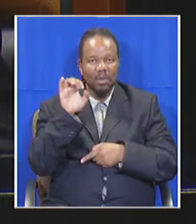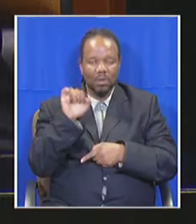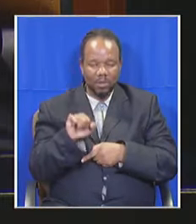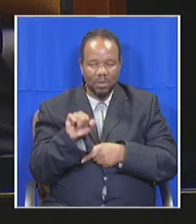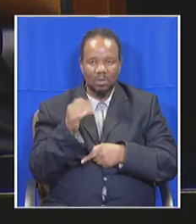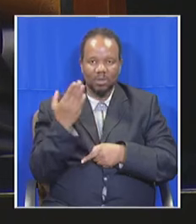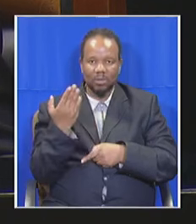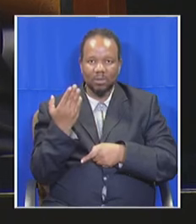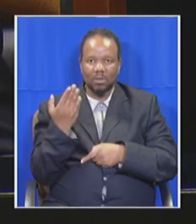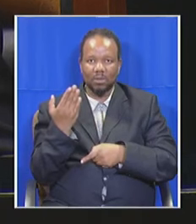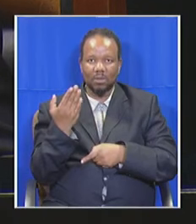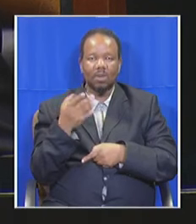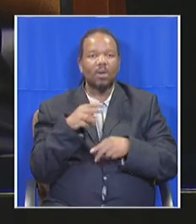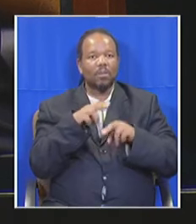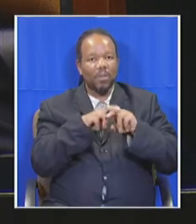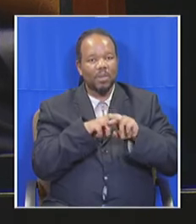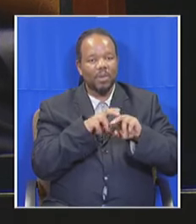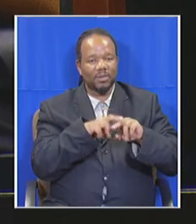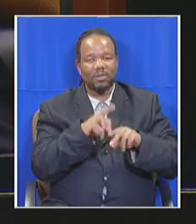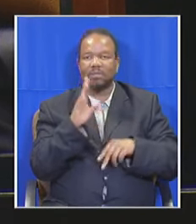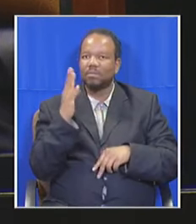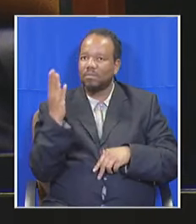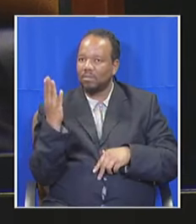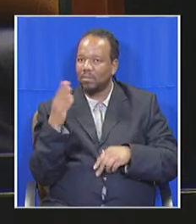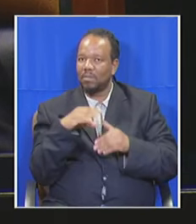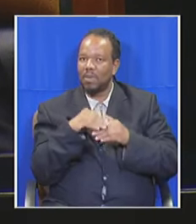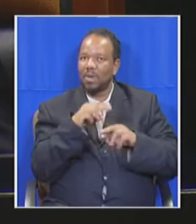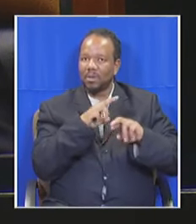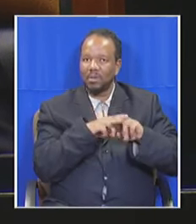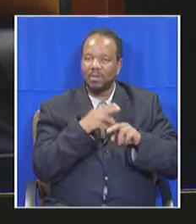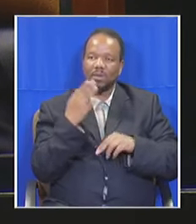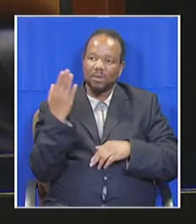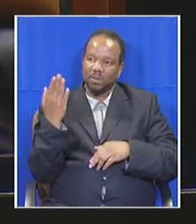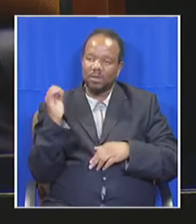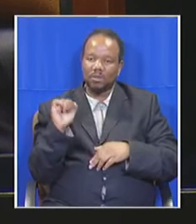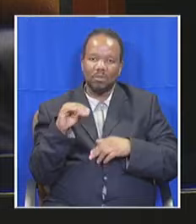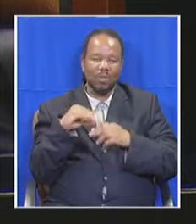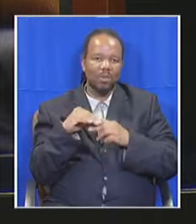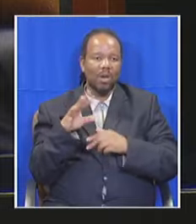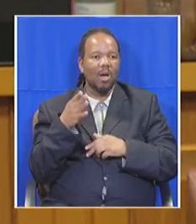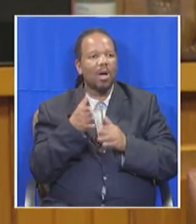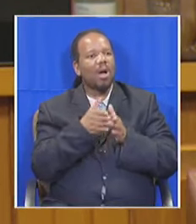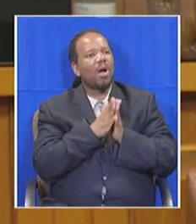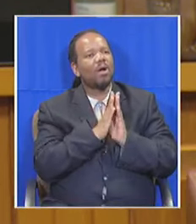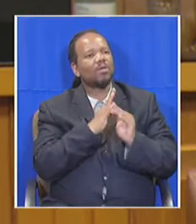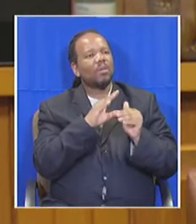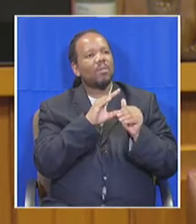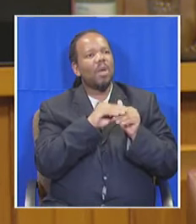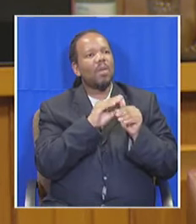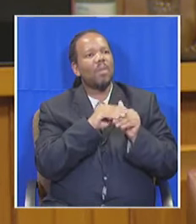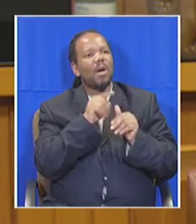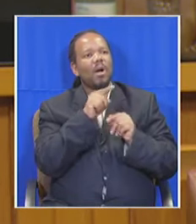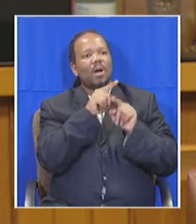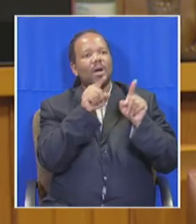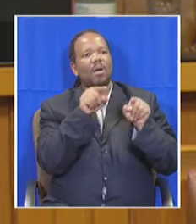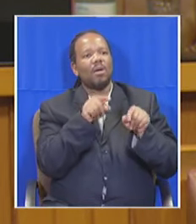Yes, Honourable Member, please take your seat. Honourable Member, Honourable Bongo, take your seat. Yes, Honourable Member. Would you ask the Honourable Member at the podium whether